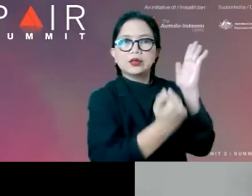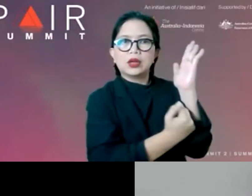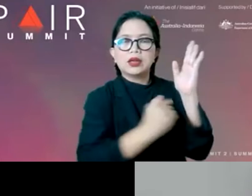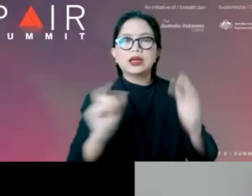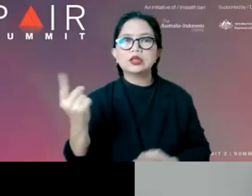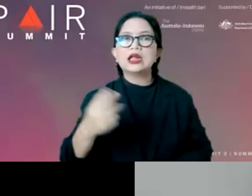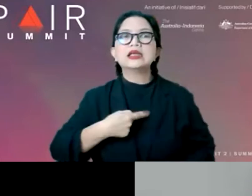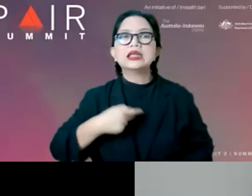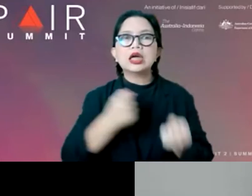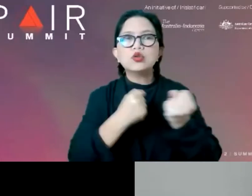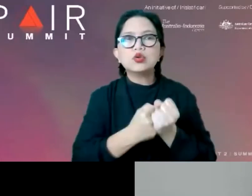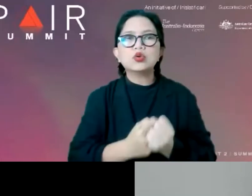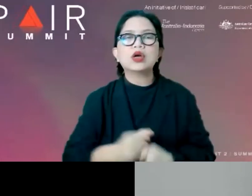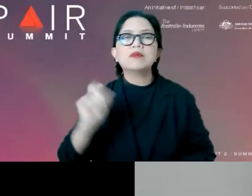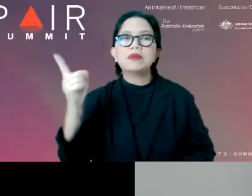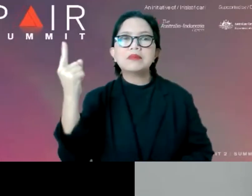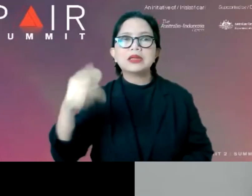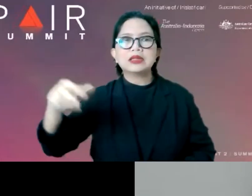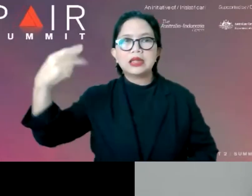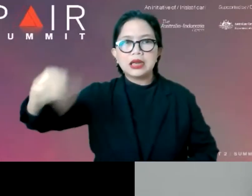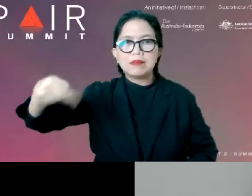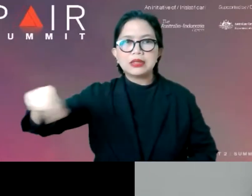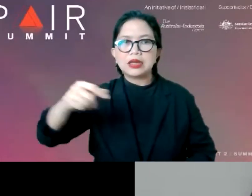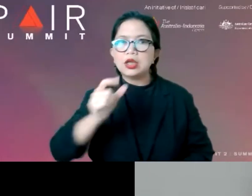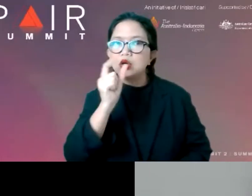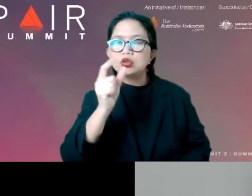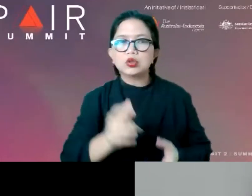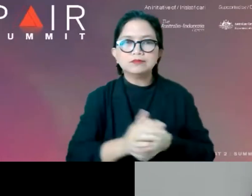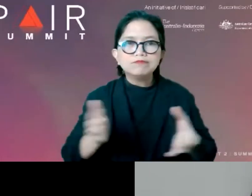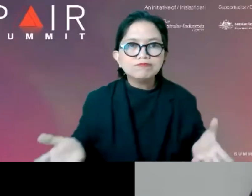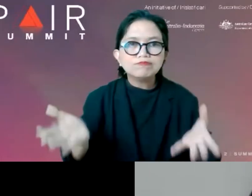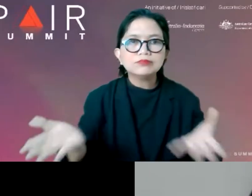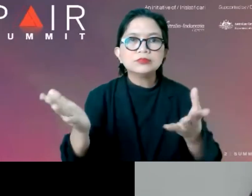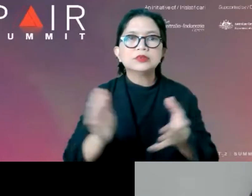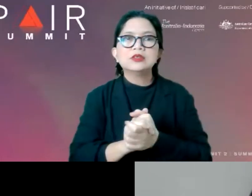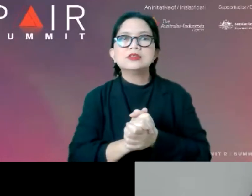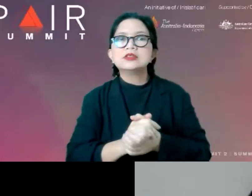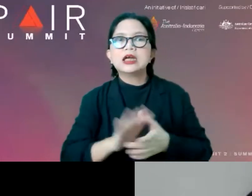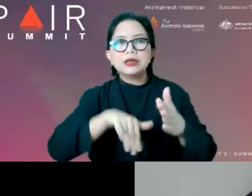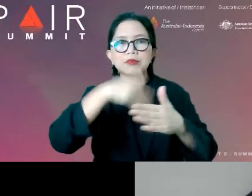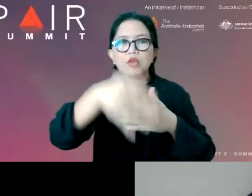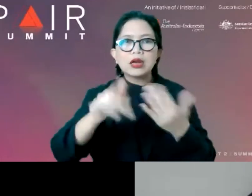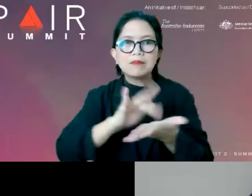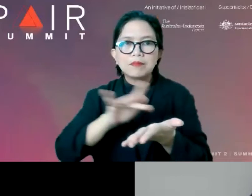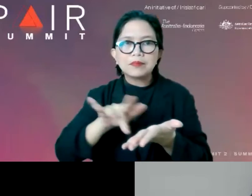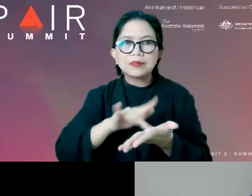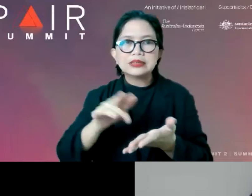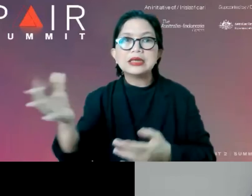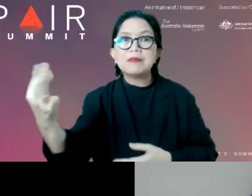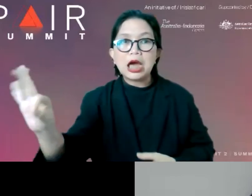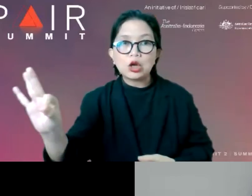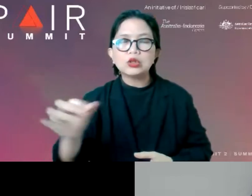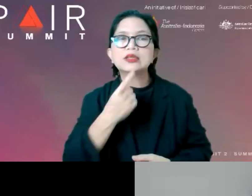bring the startup, many health tech, many startup working in the health tech, and they do not